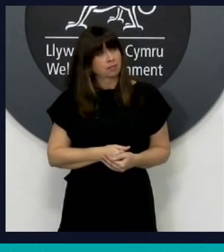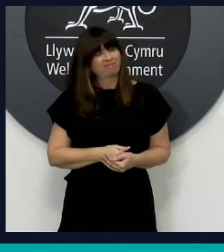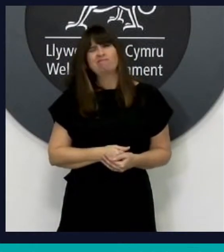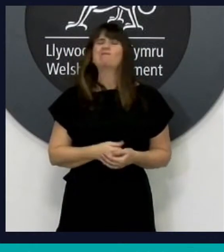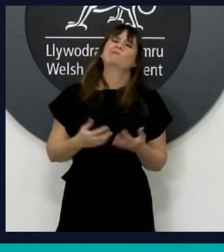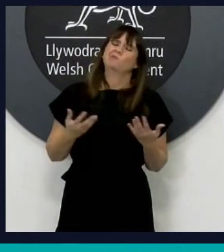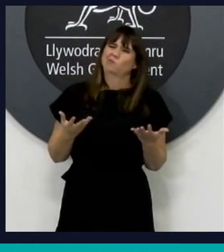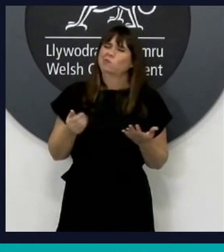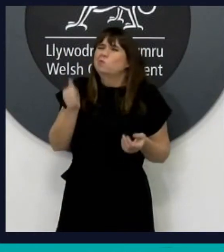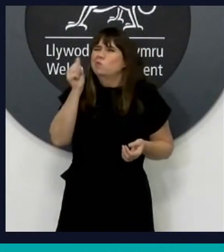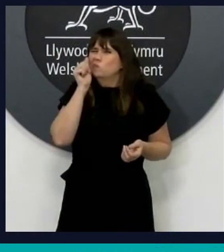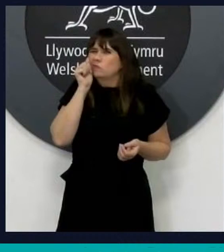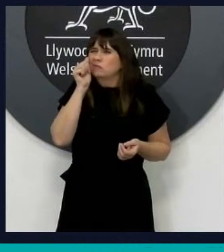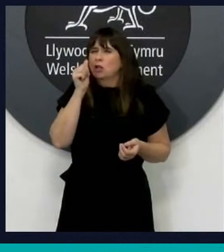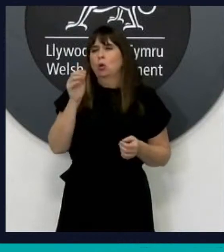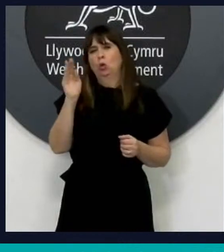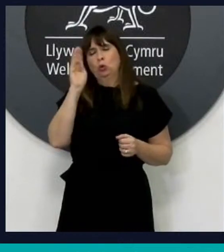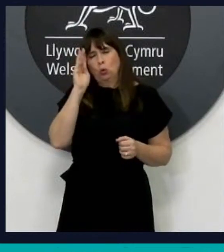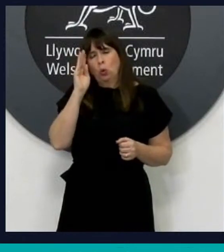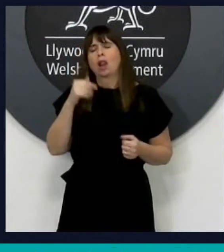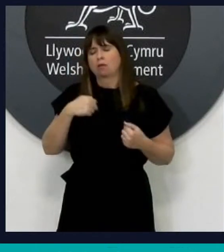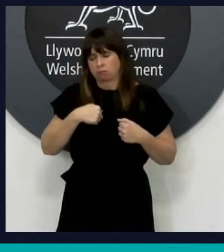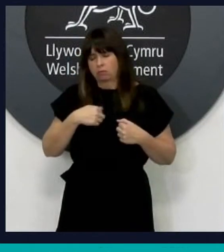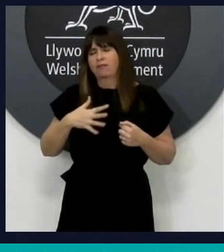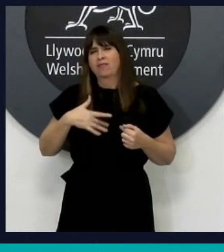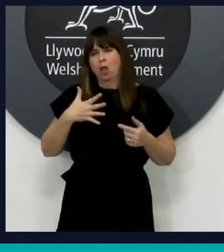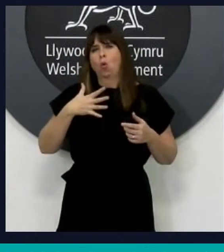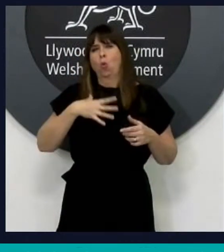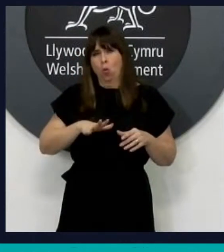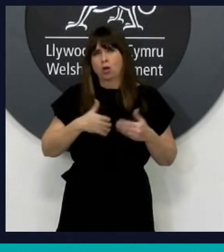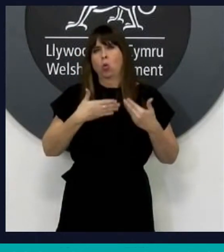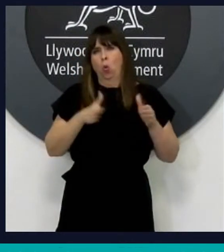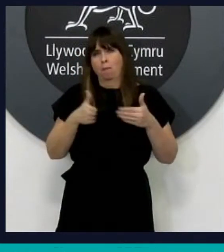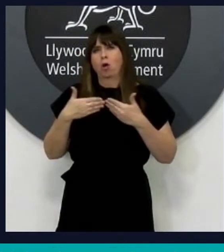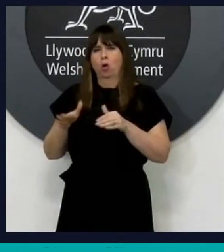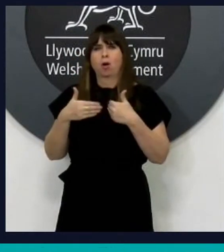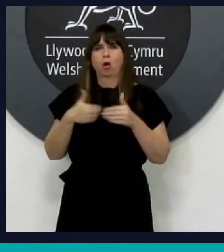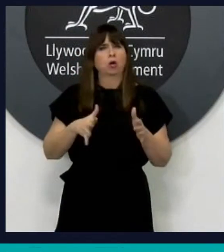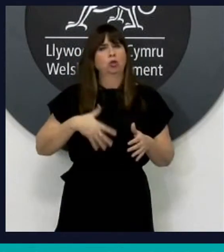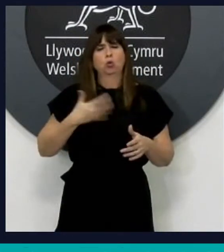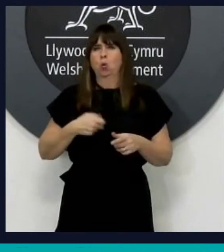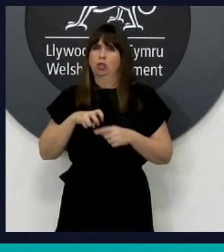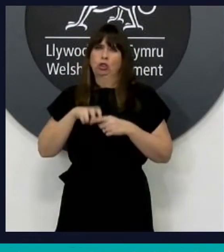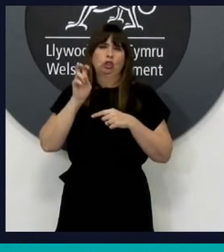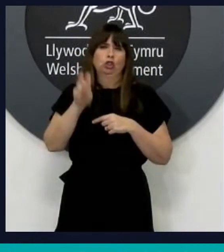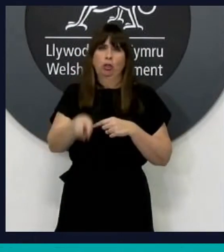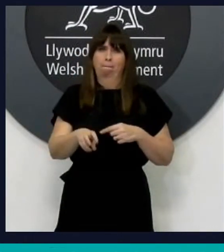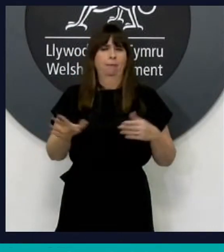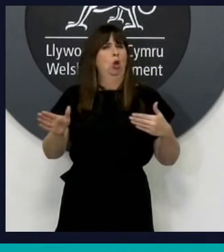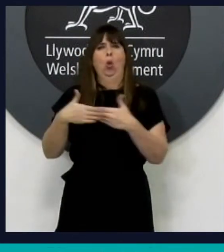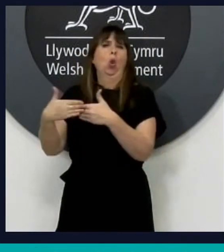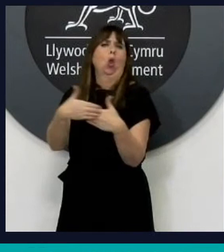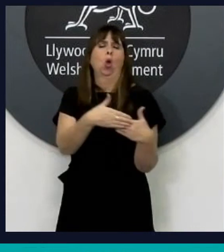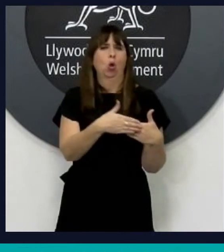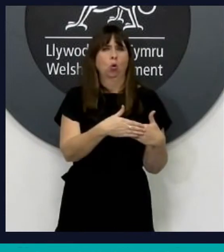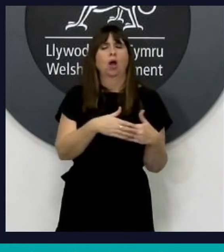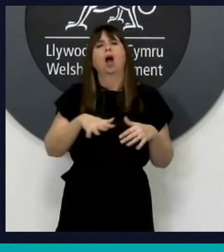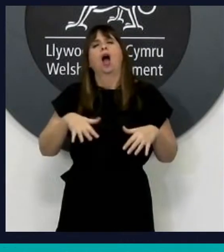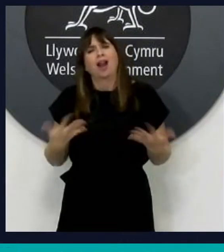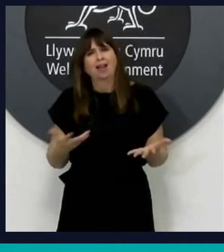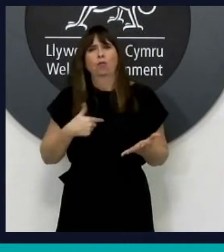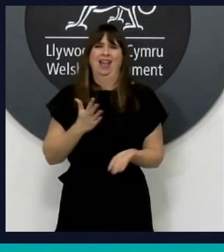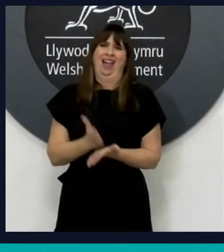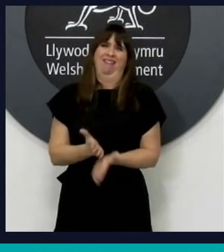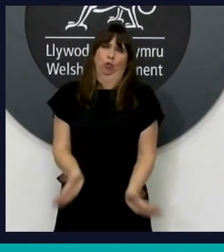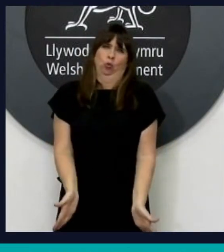We've always said that we want to keep our schools open as long as possible. We are very aware of the damage that this can do to children, to pull